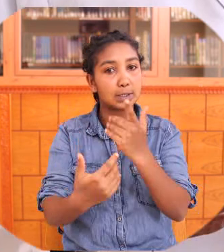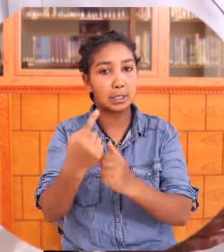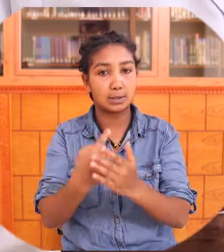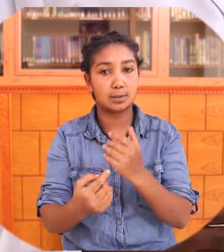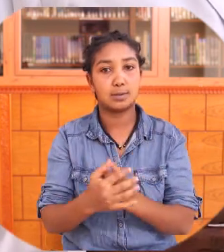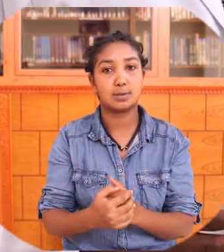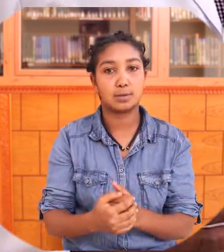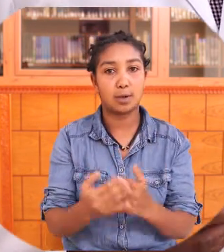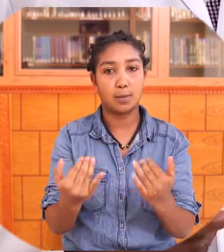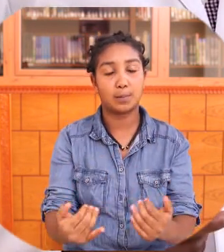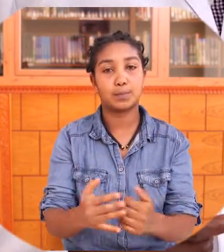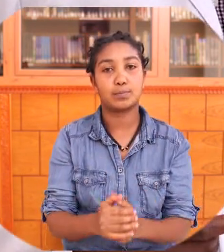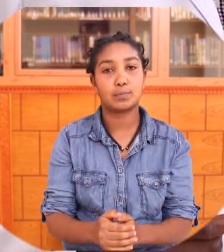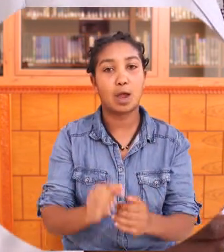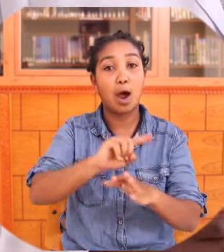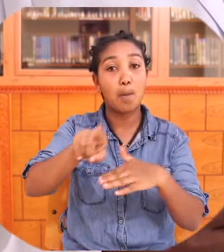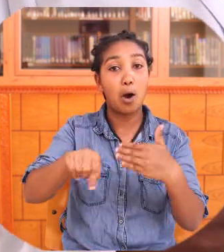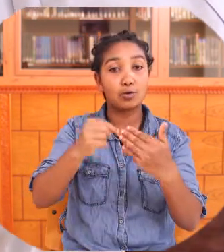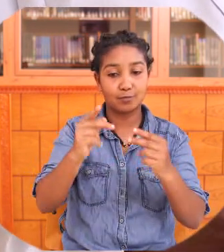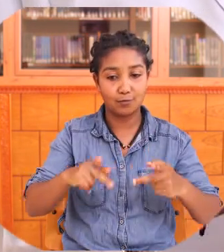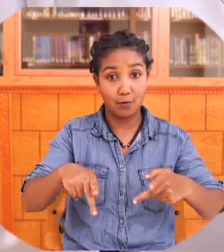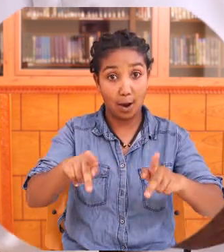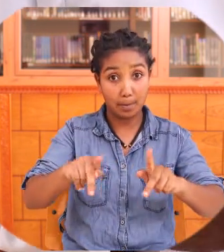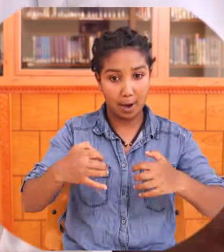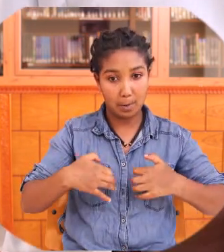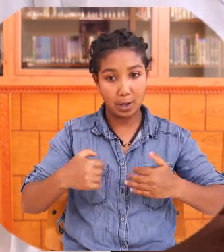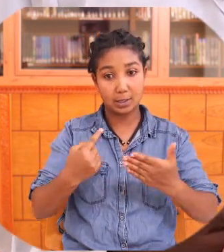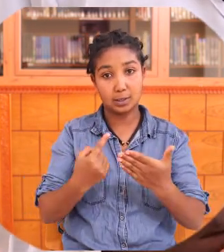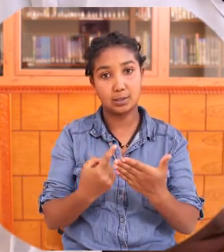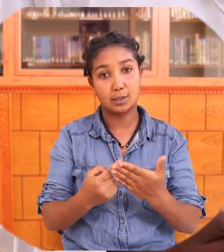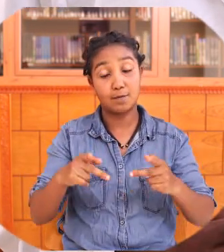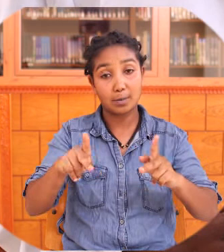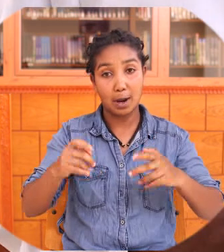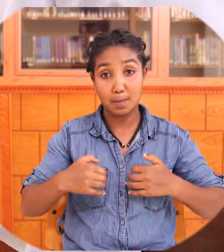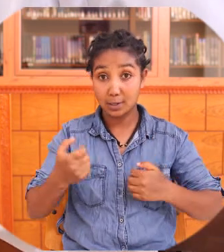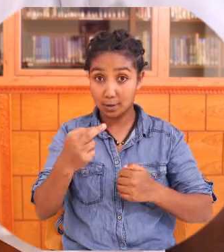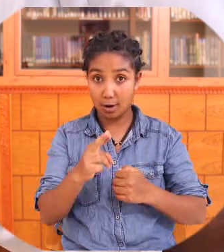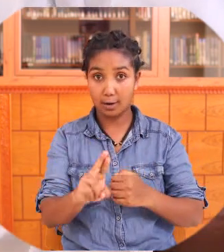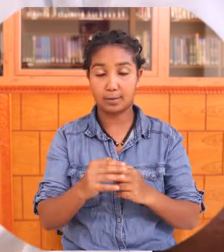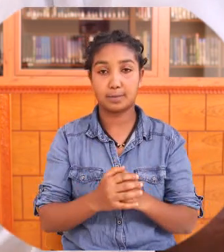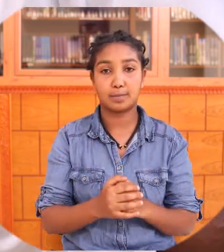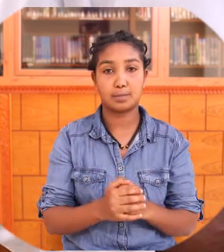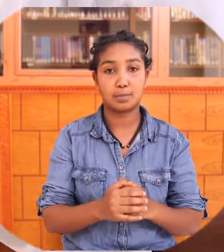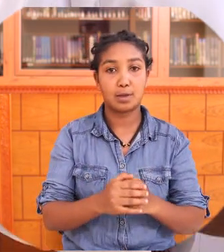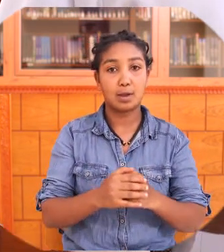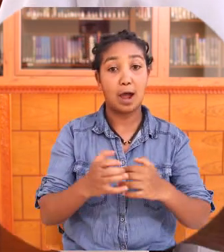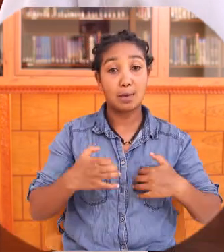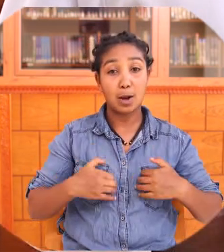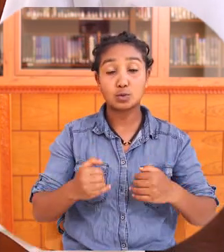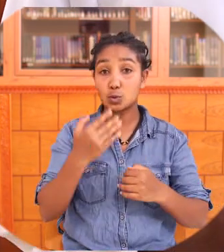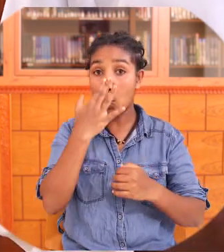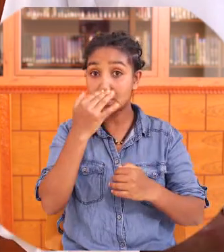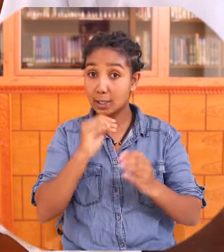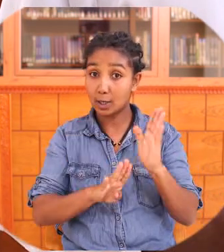far about farm animals. Let me remind you, farm animals are animals those domesticated